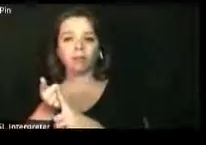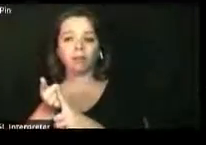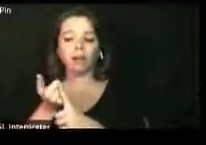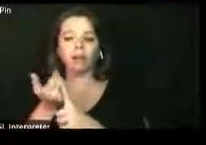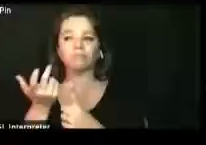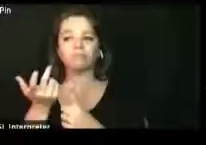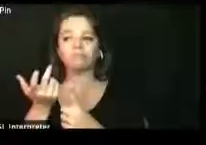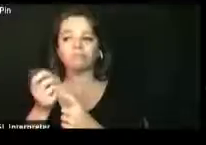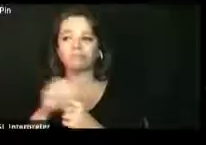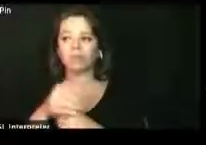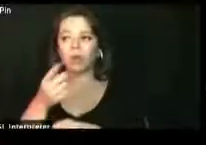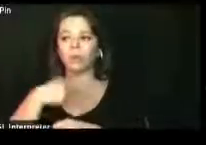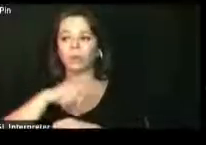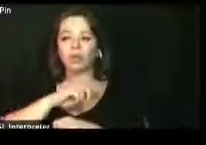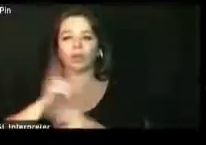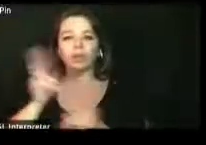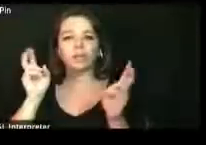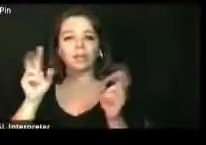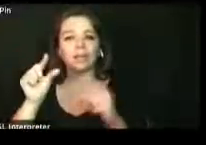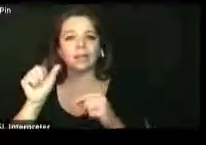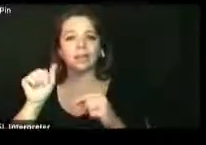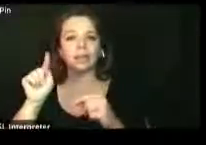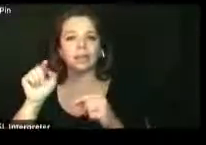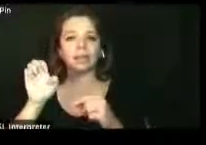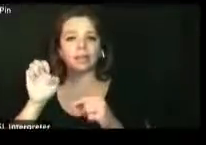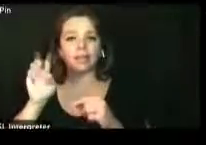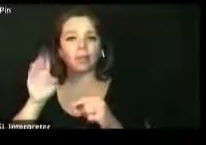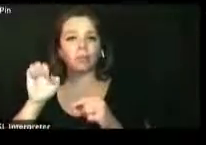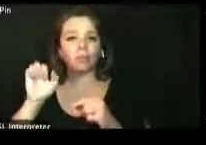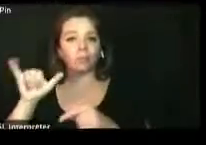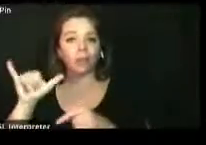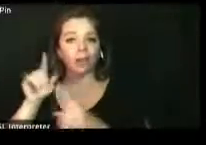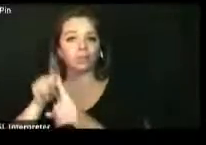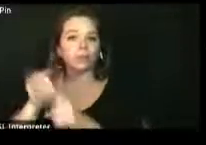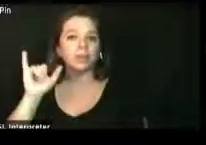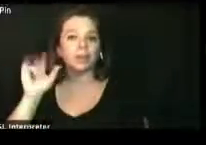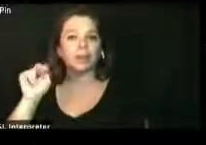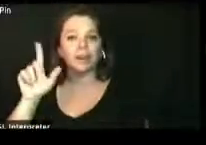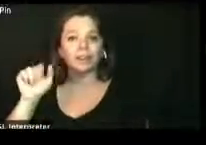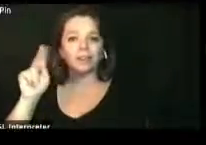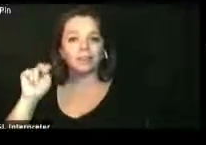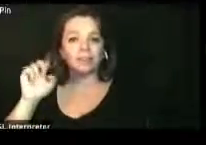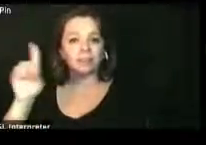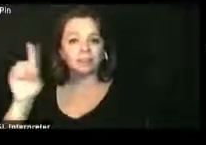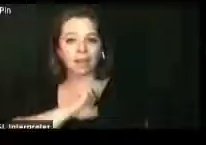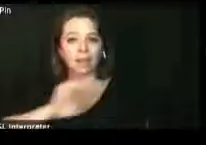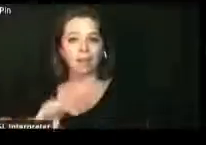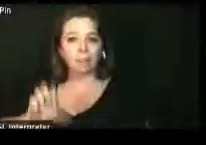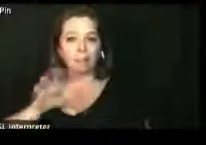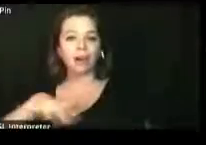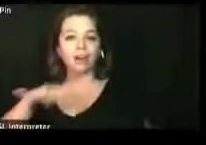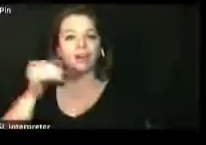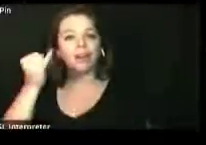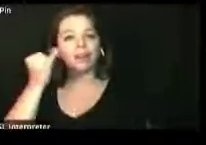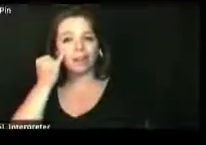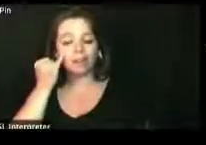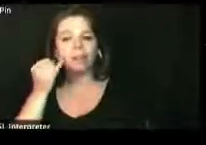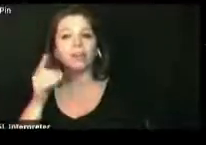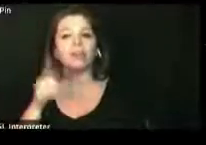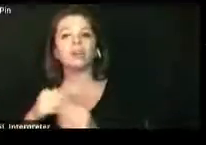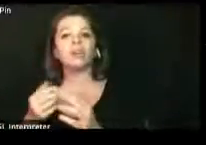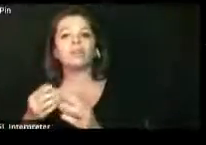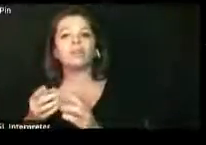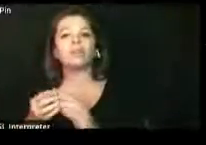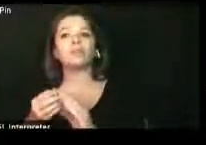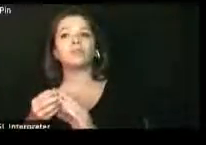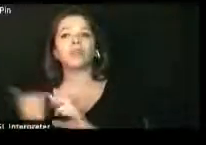the gateway to the Inland Empire, and if you're coming from the Inland Empire into the San Gabriel Valley,